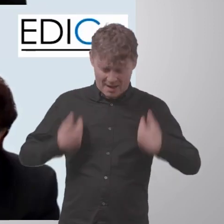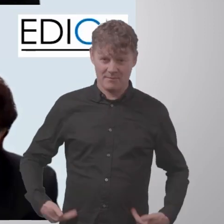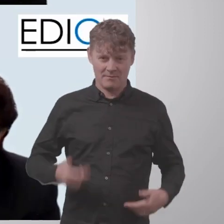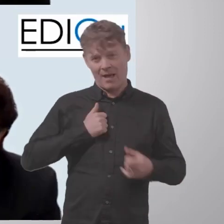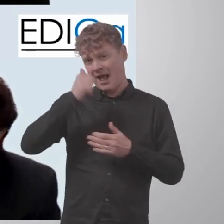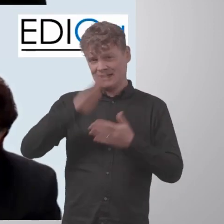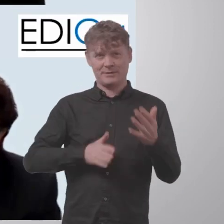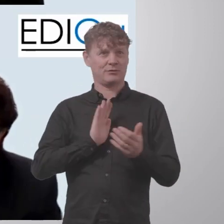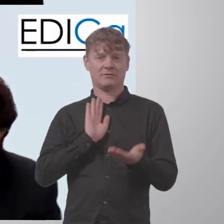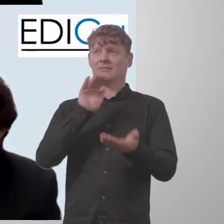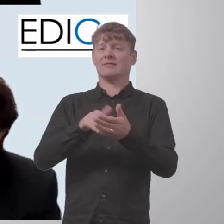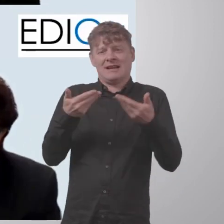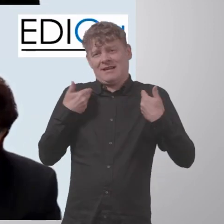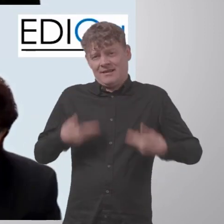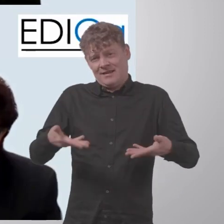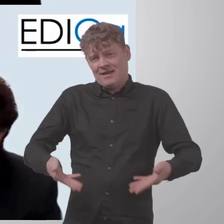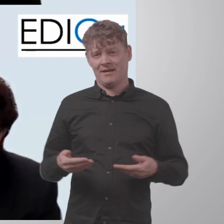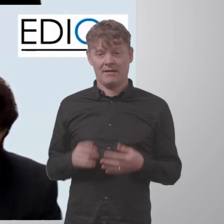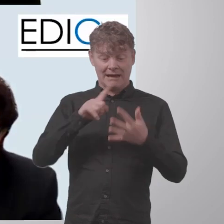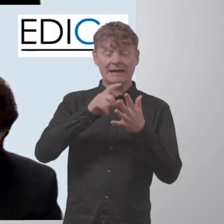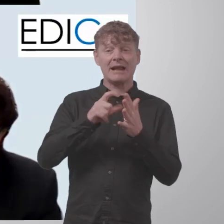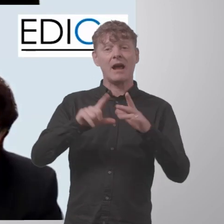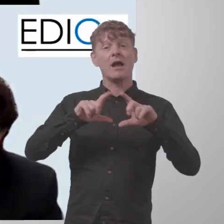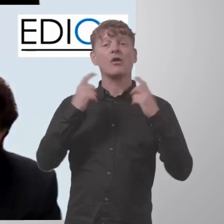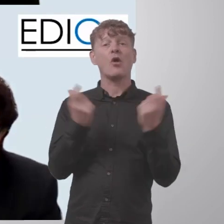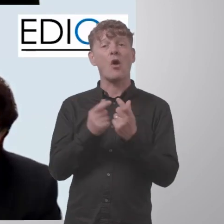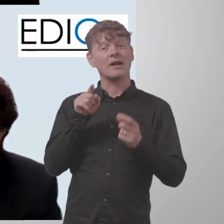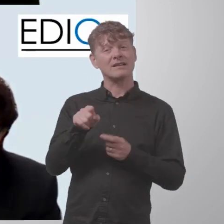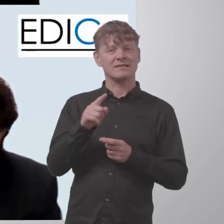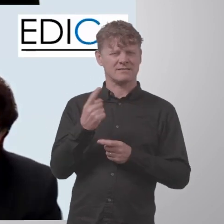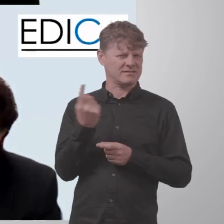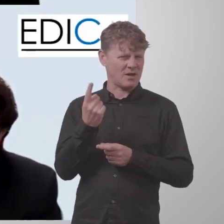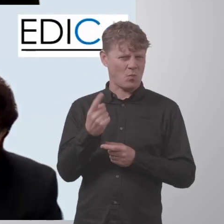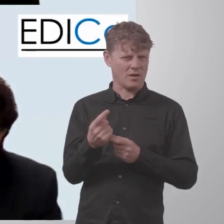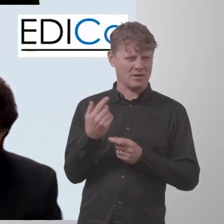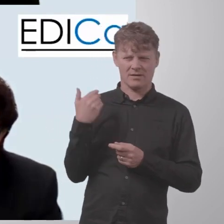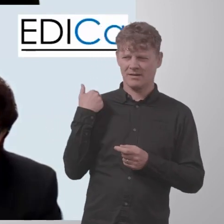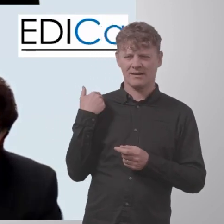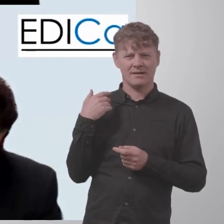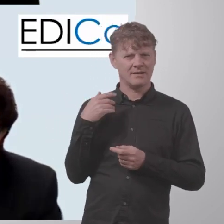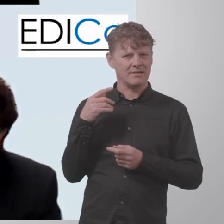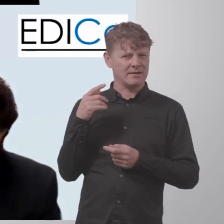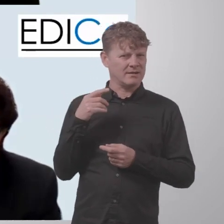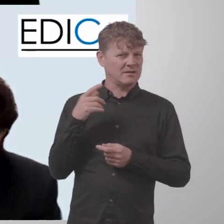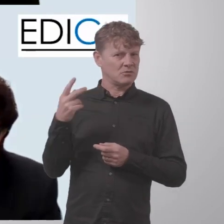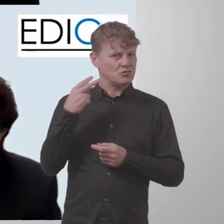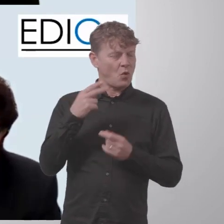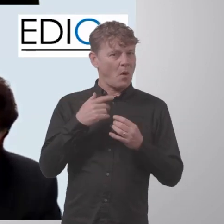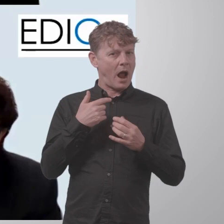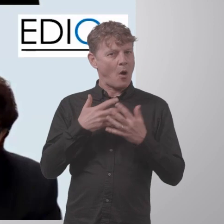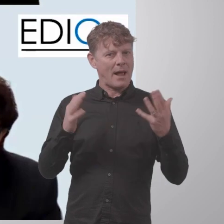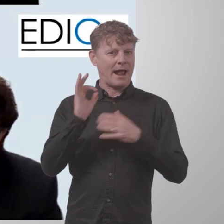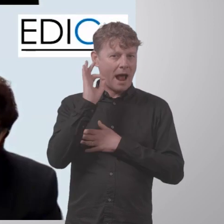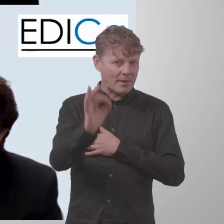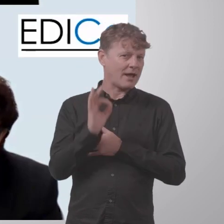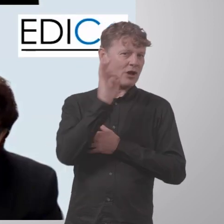EDI Caucus, someone said to me that they'd seen how many unsuccessful applications I'd had in the lead up to this. But each one of those, I think,